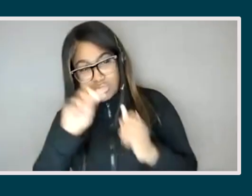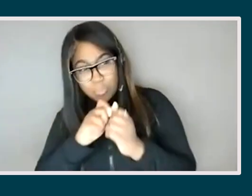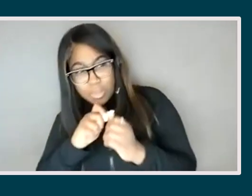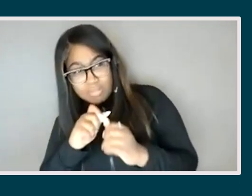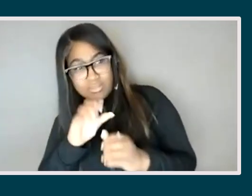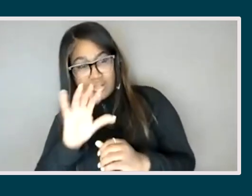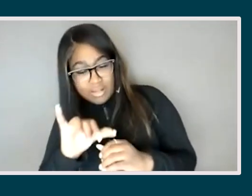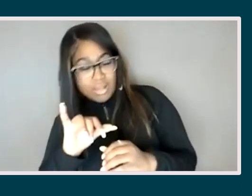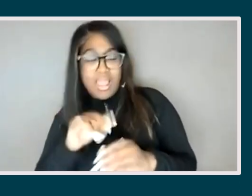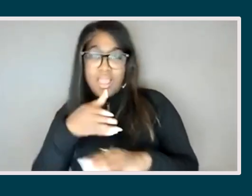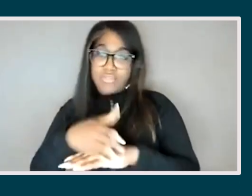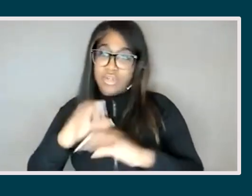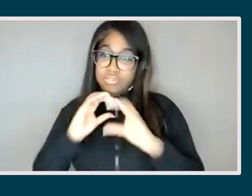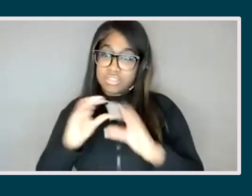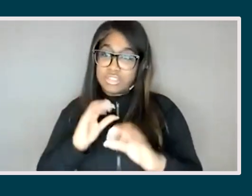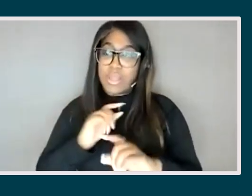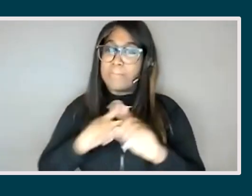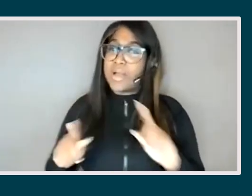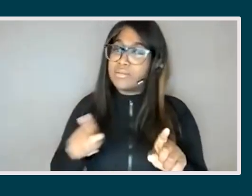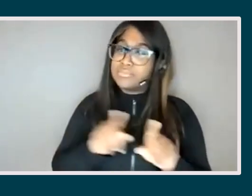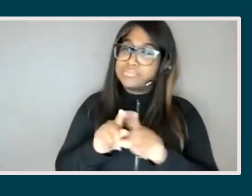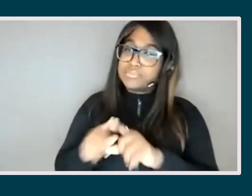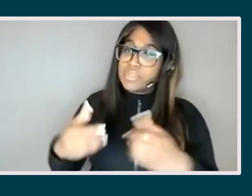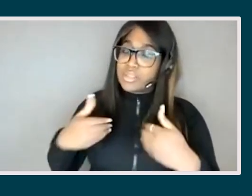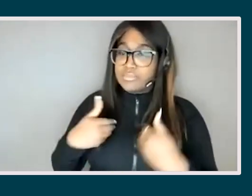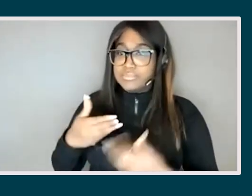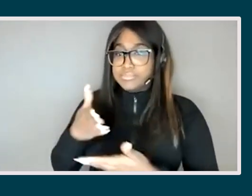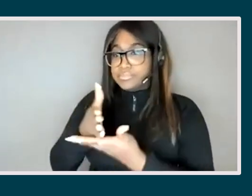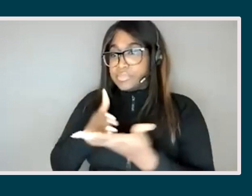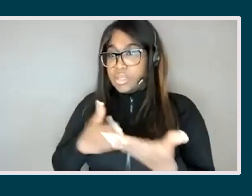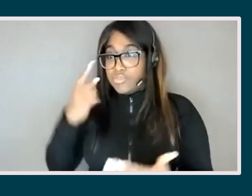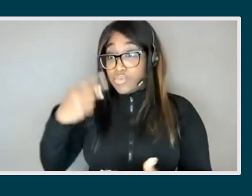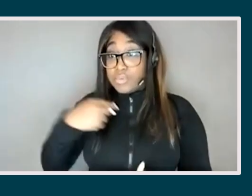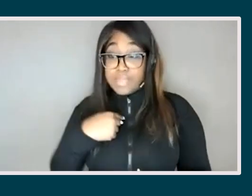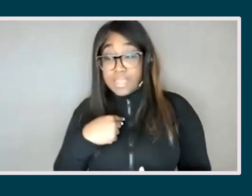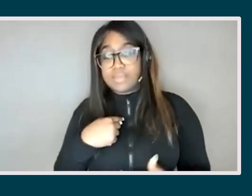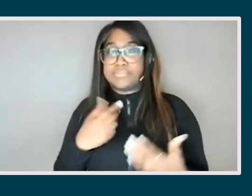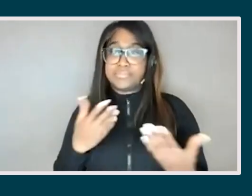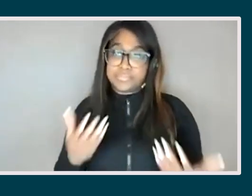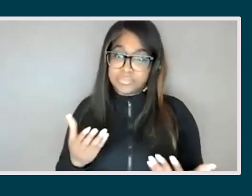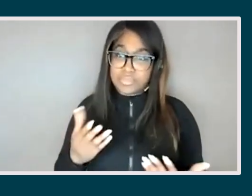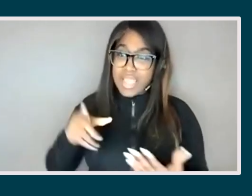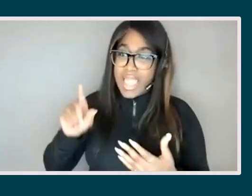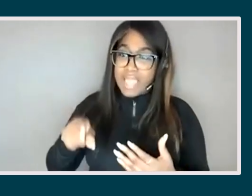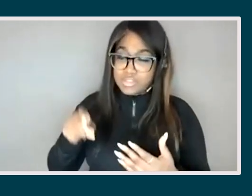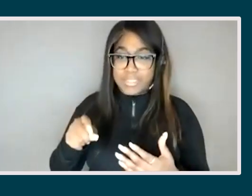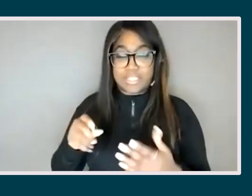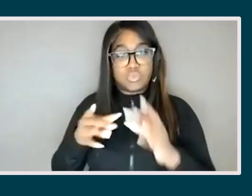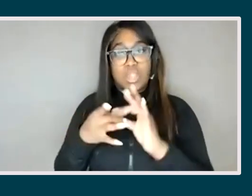And there was also a part of it that for me had to be letting go the